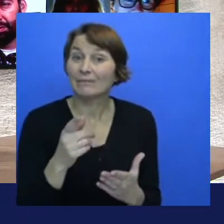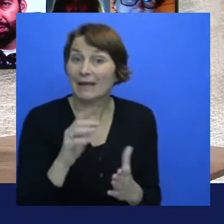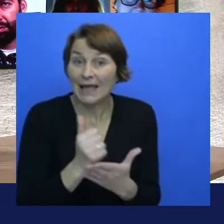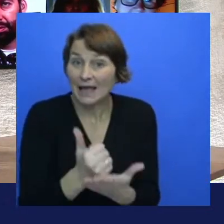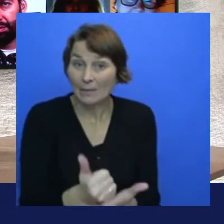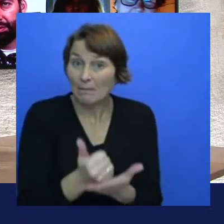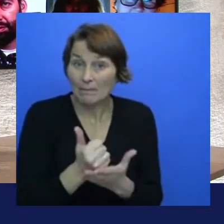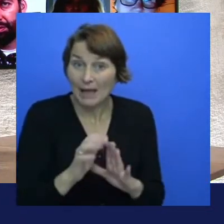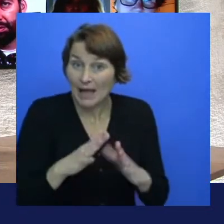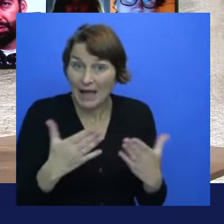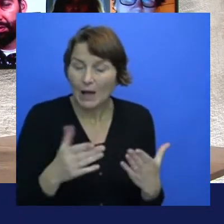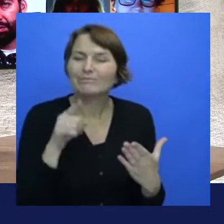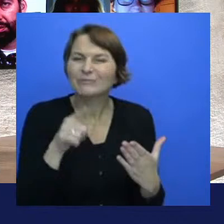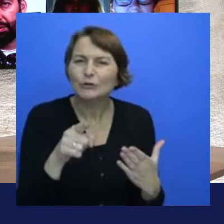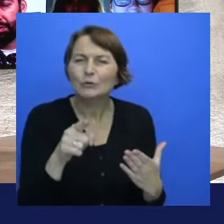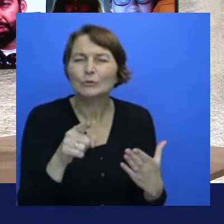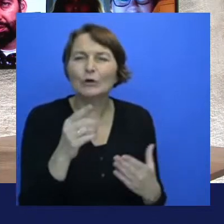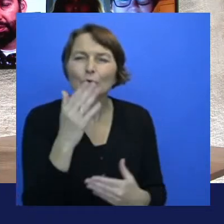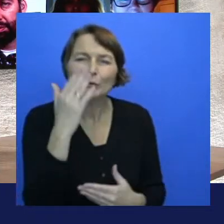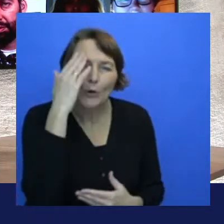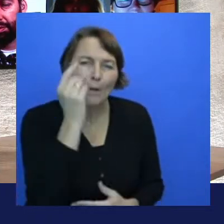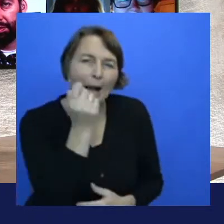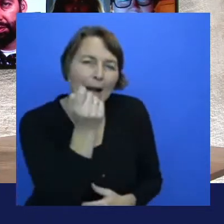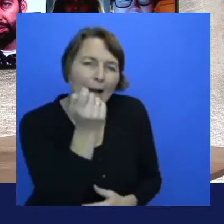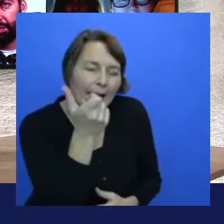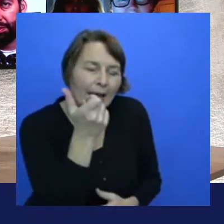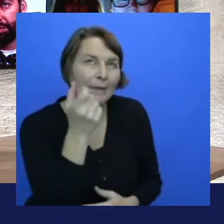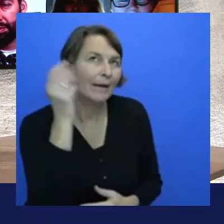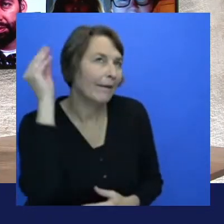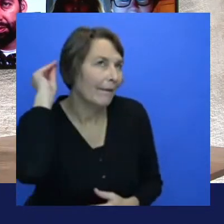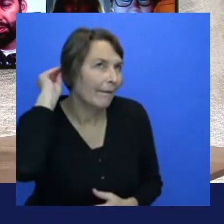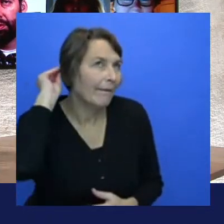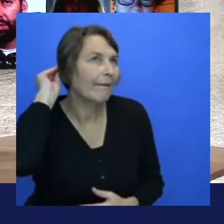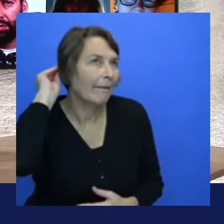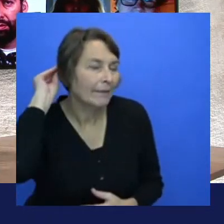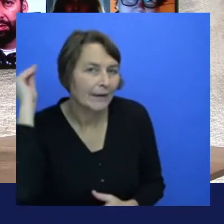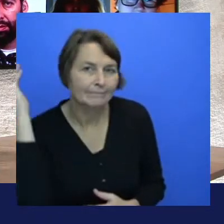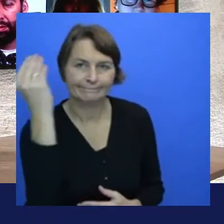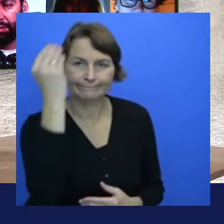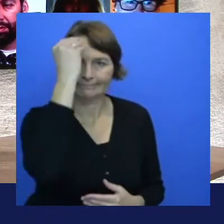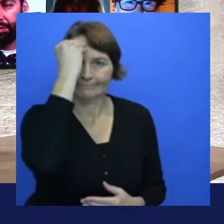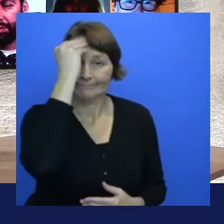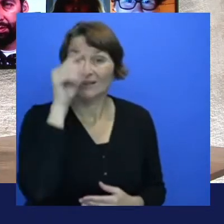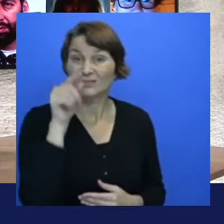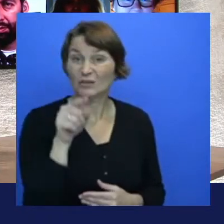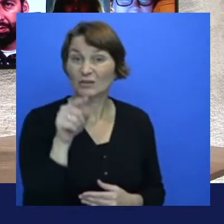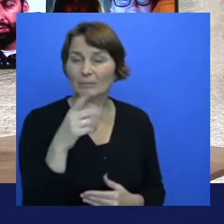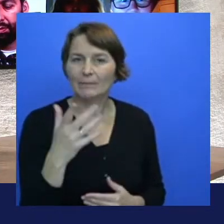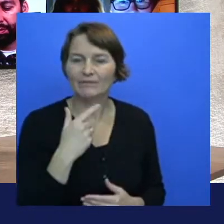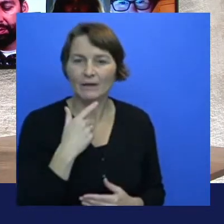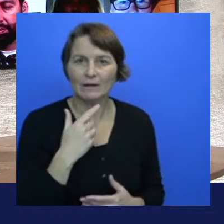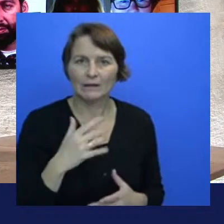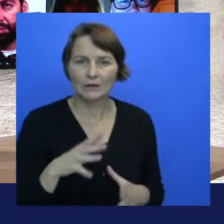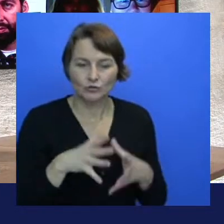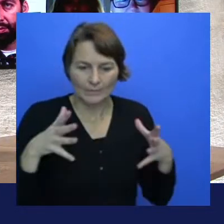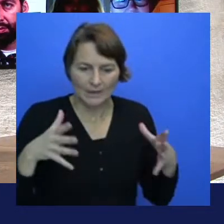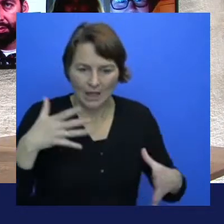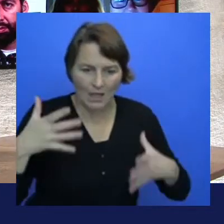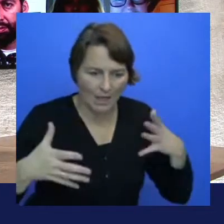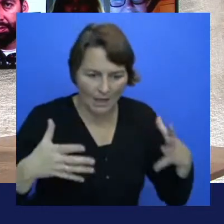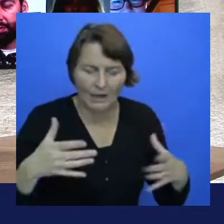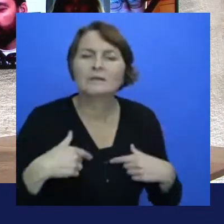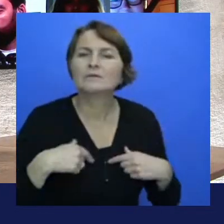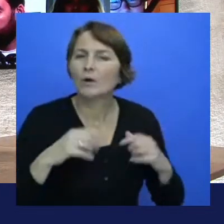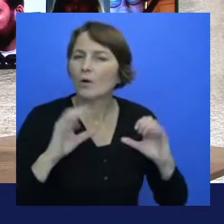other hand, maybe that's just a step too far for some people. So then I would say just build a model, get inspired,